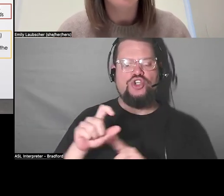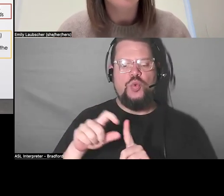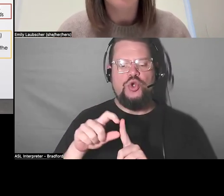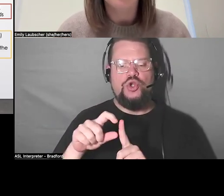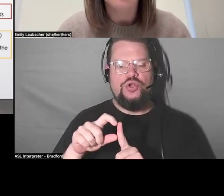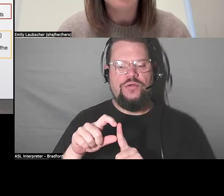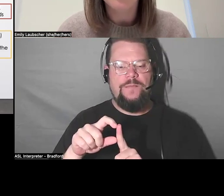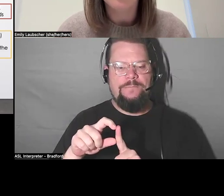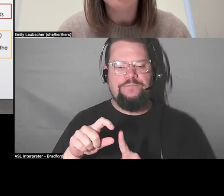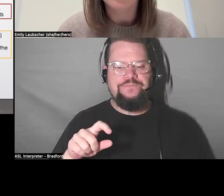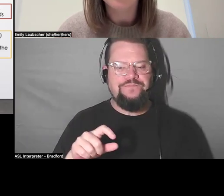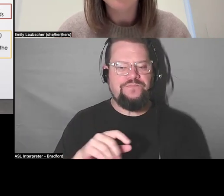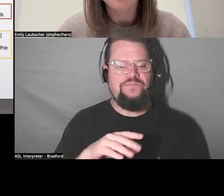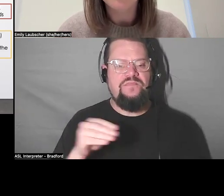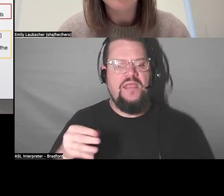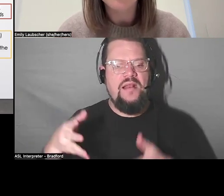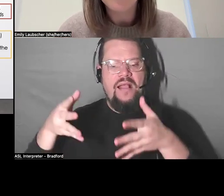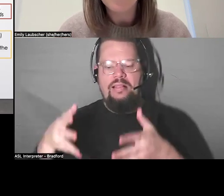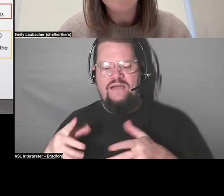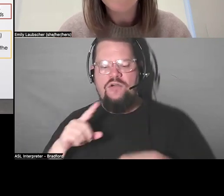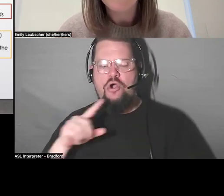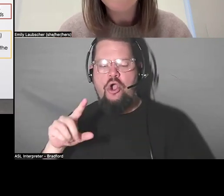being content words shown over here.